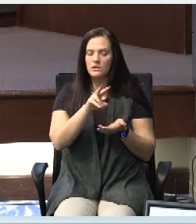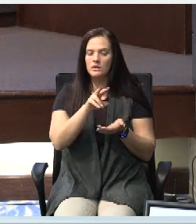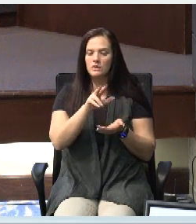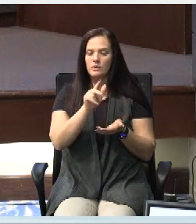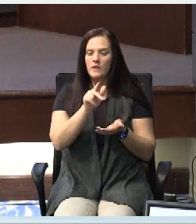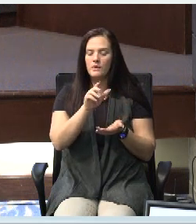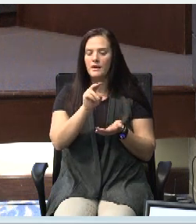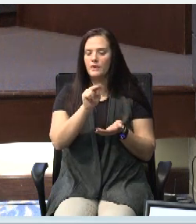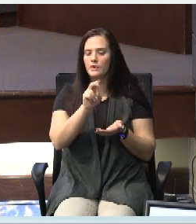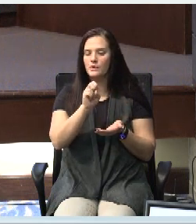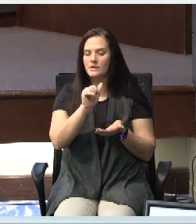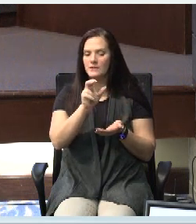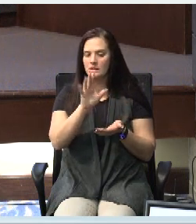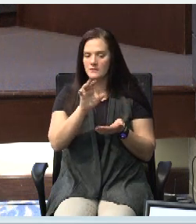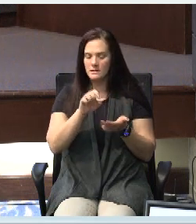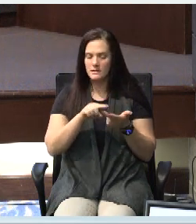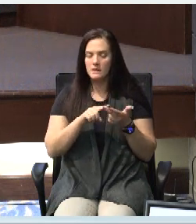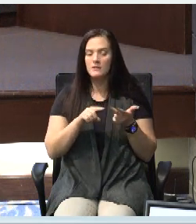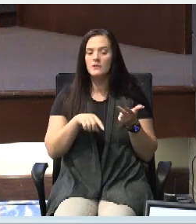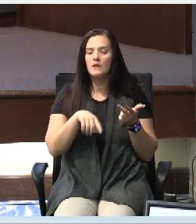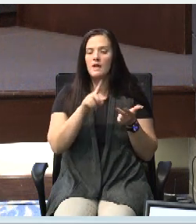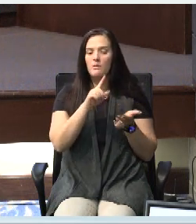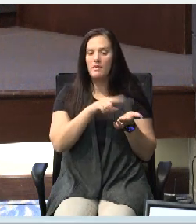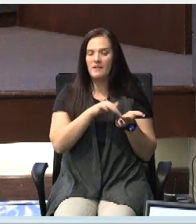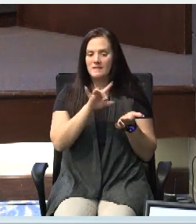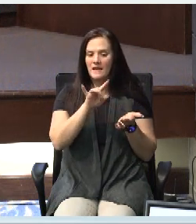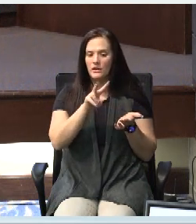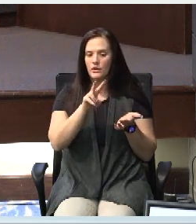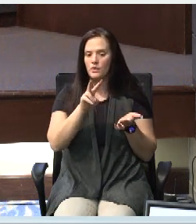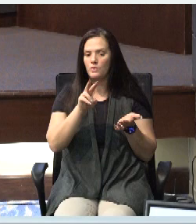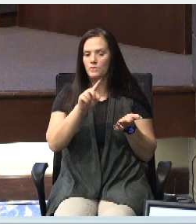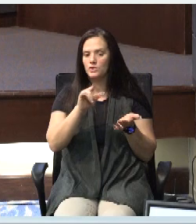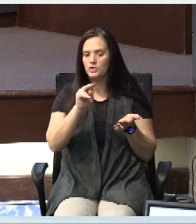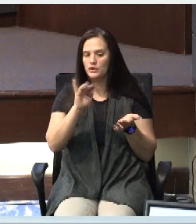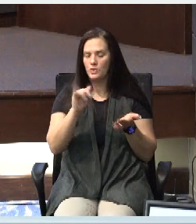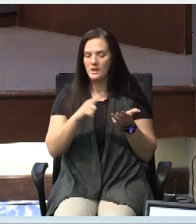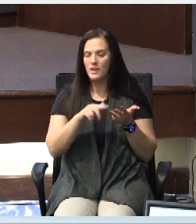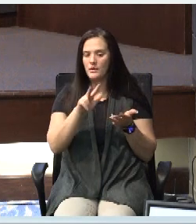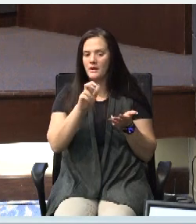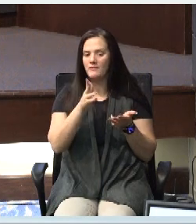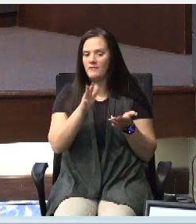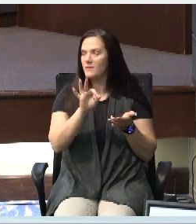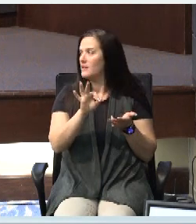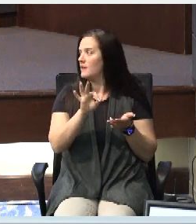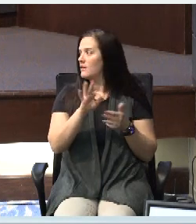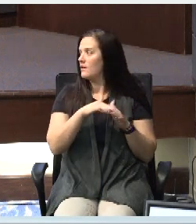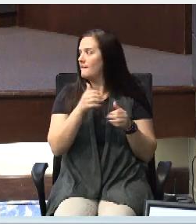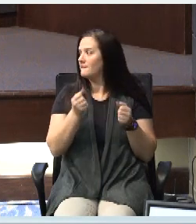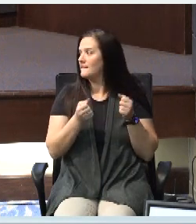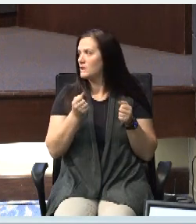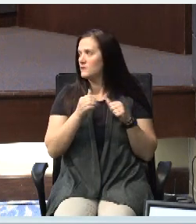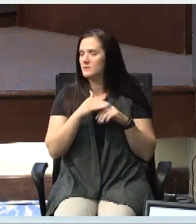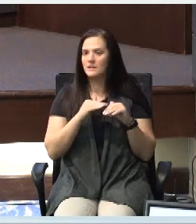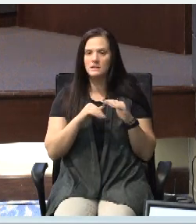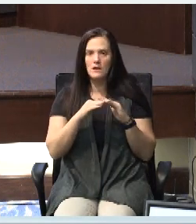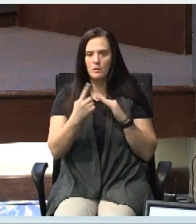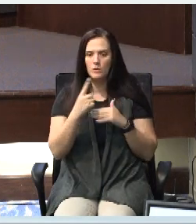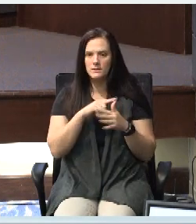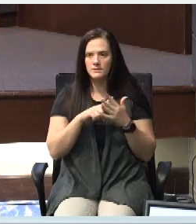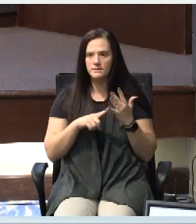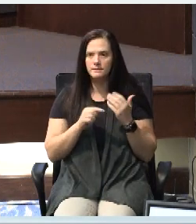cases, 1,082 zoning violation cases, and 359 junk vehicles as the top ones.